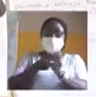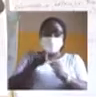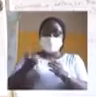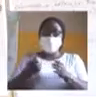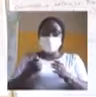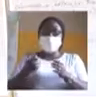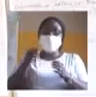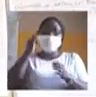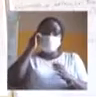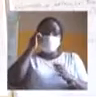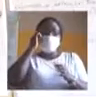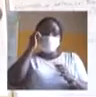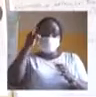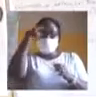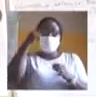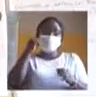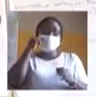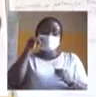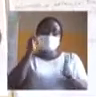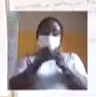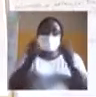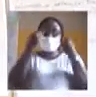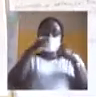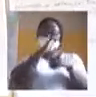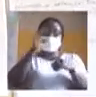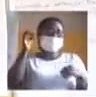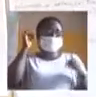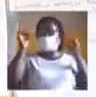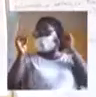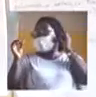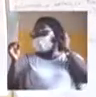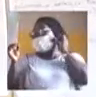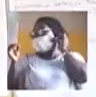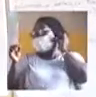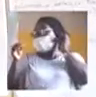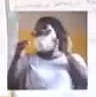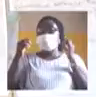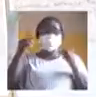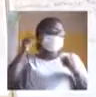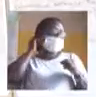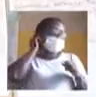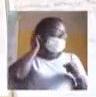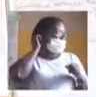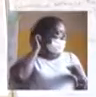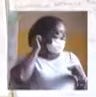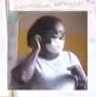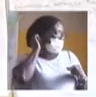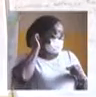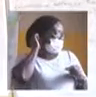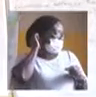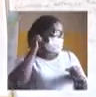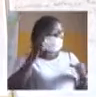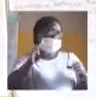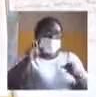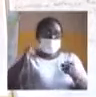elastic rubber that is holding it to my ears. Now, in order to explain further, you will discover that an